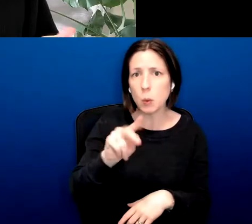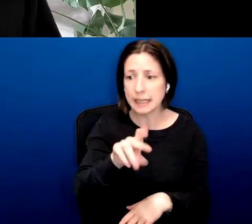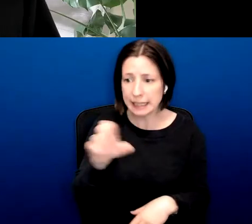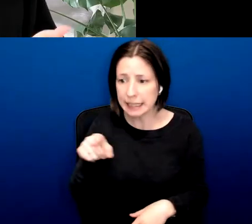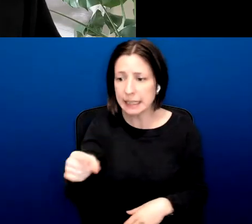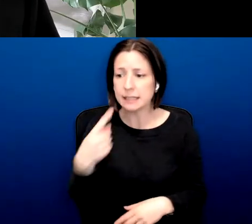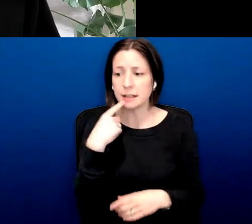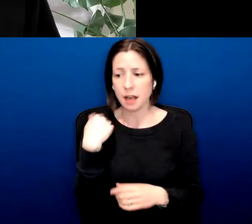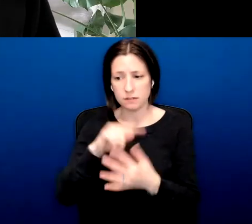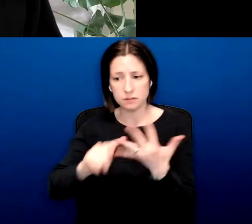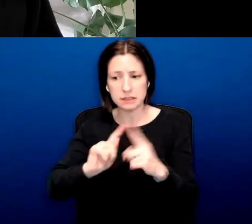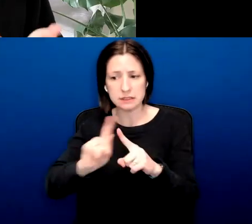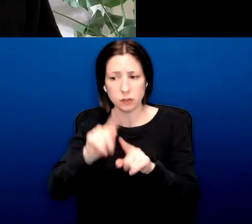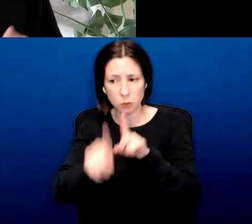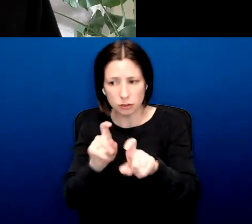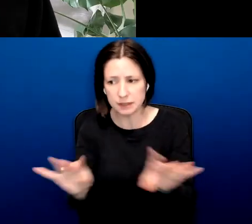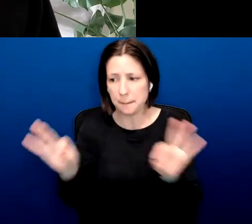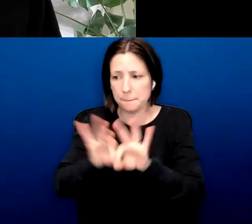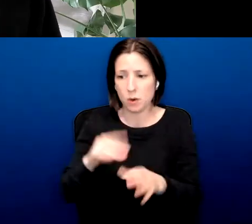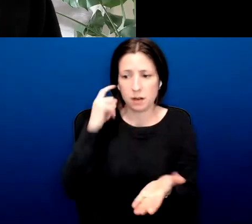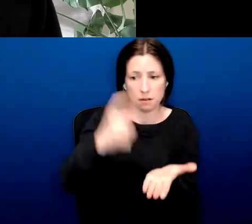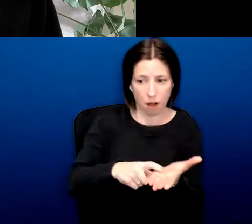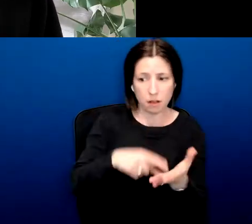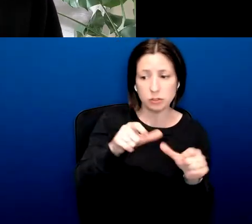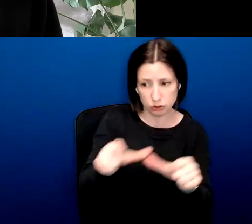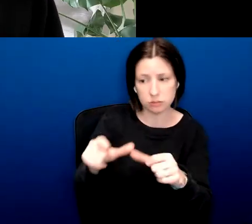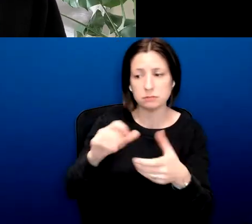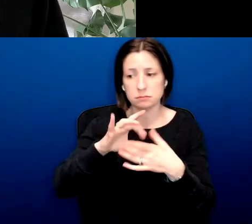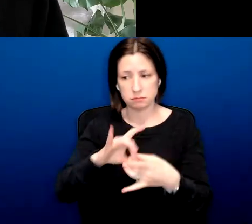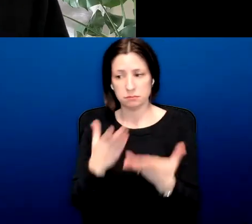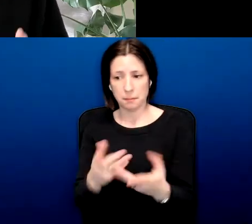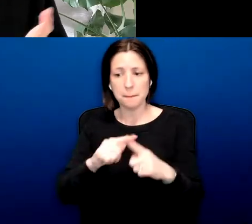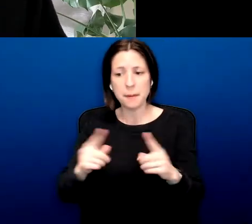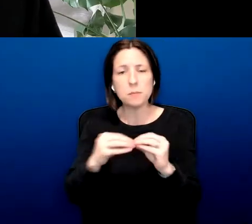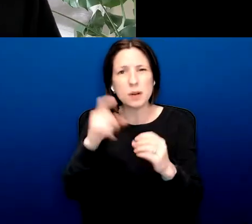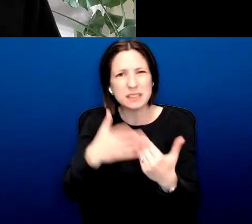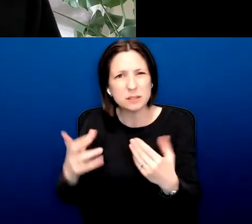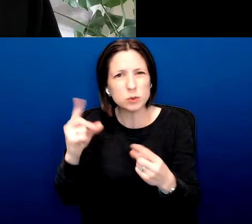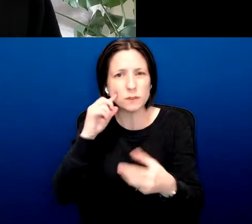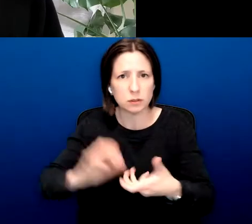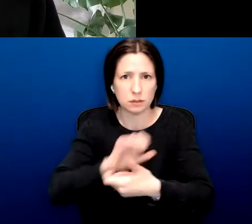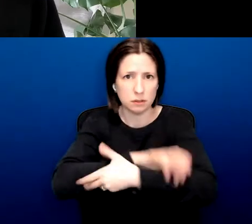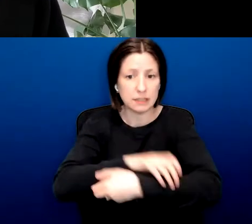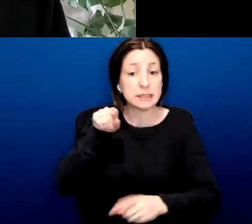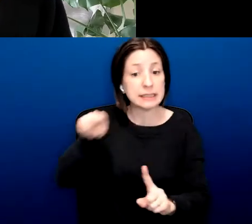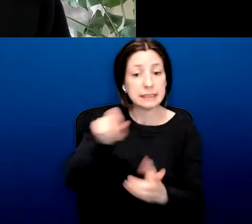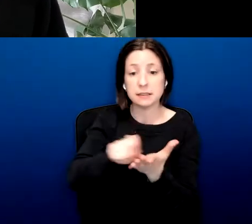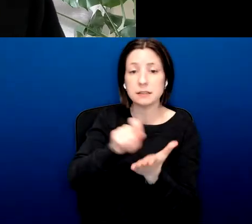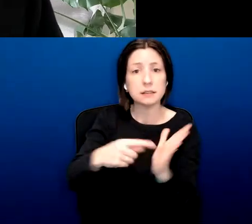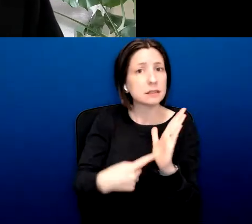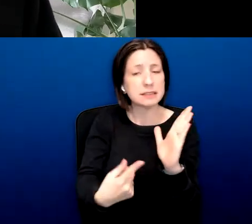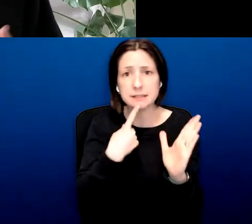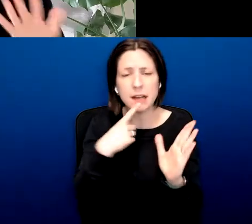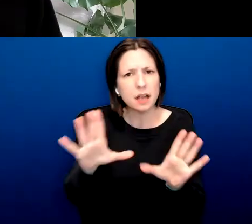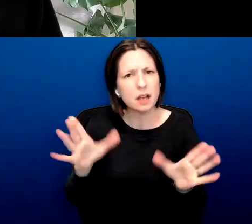are questions that can be applied as we work towards reconciliation. So Pierce asks us, what would it mean